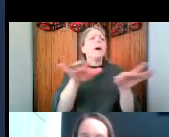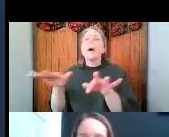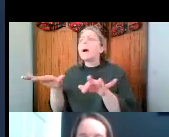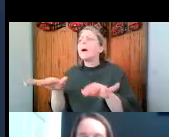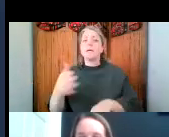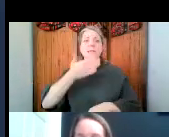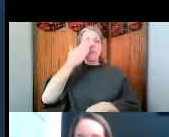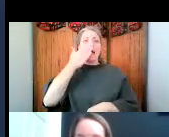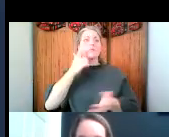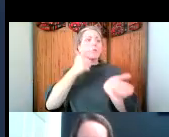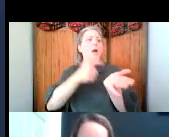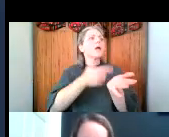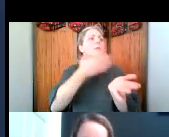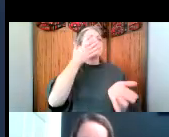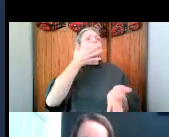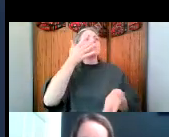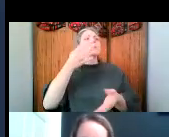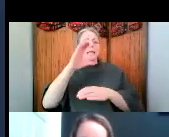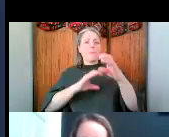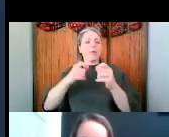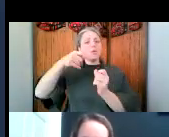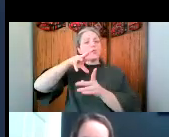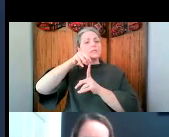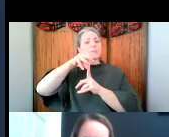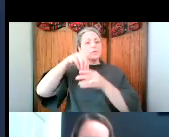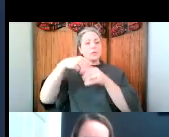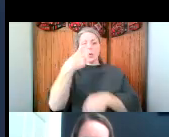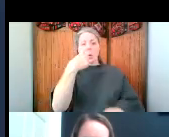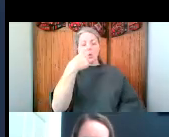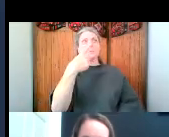smells using the chemical receptors in our nose.